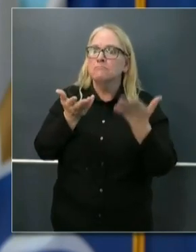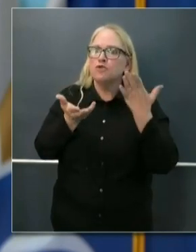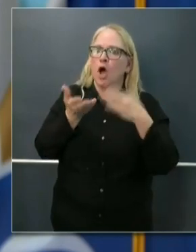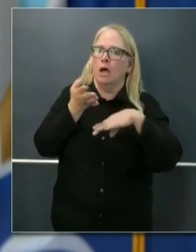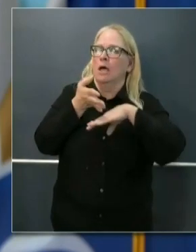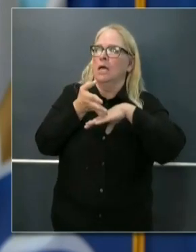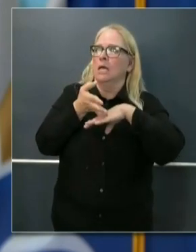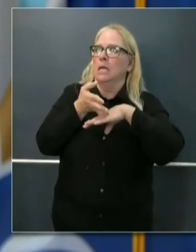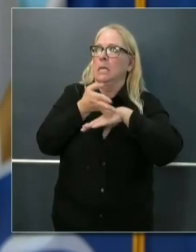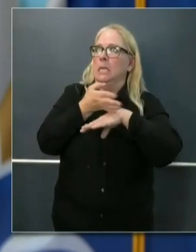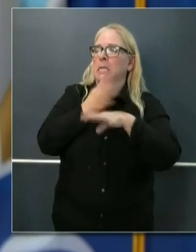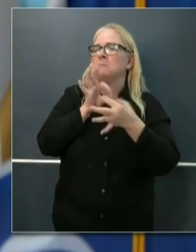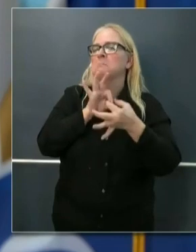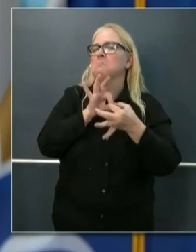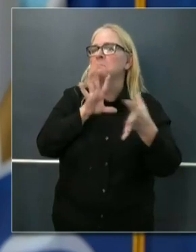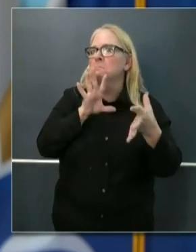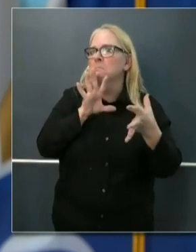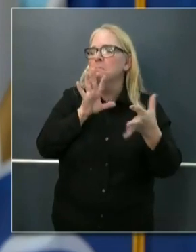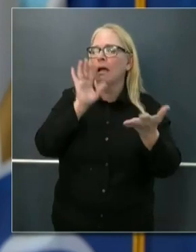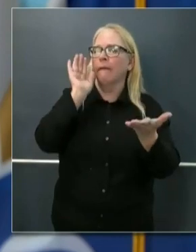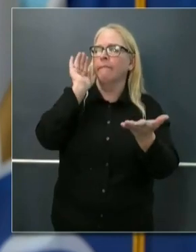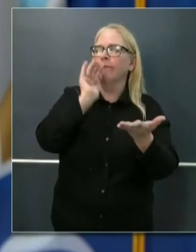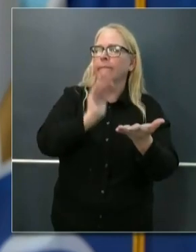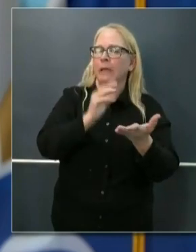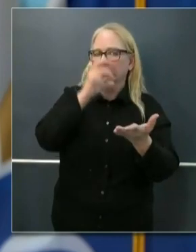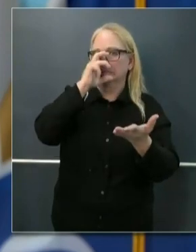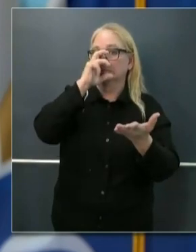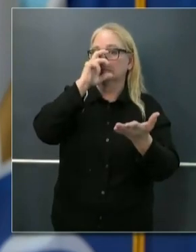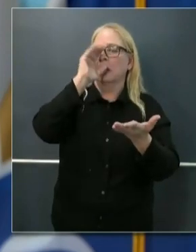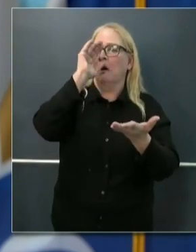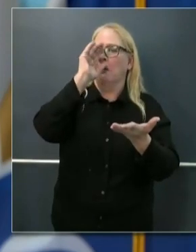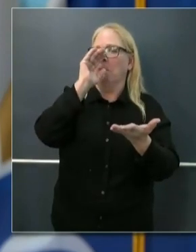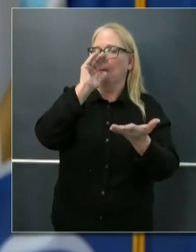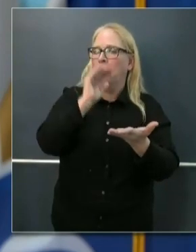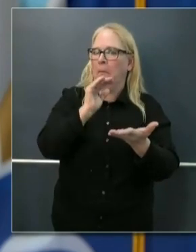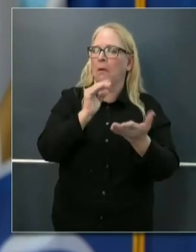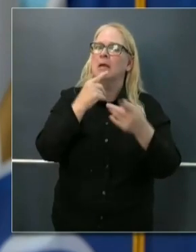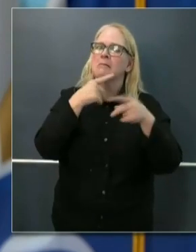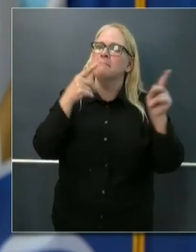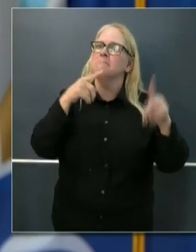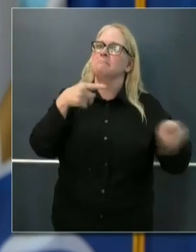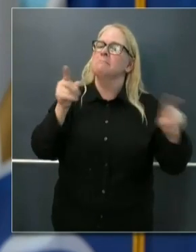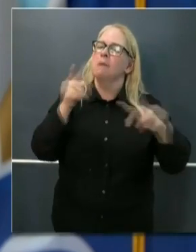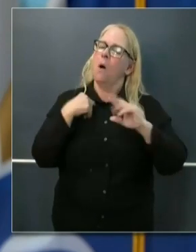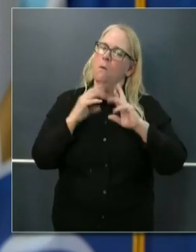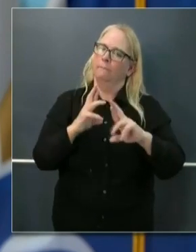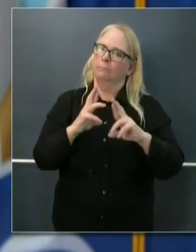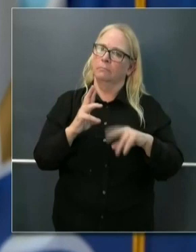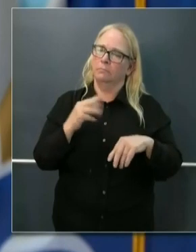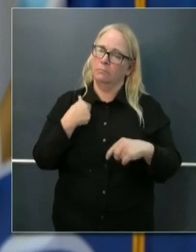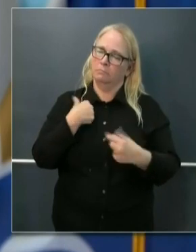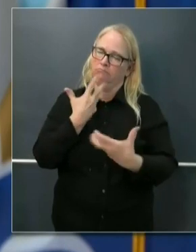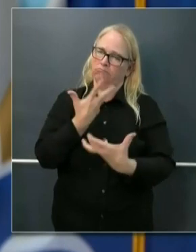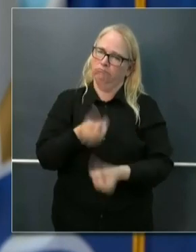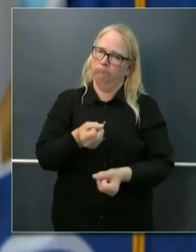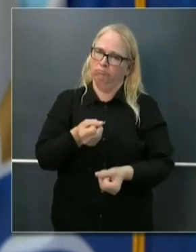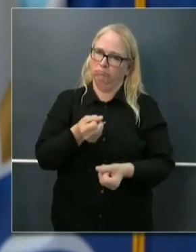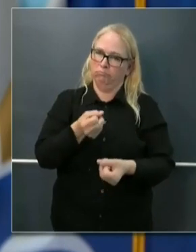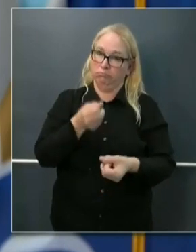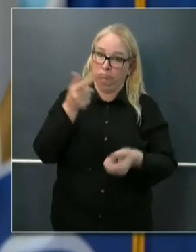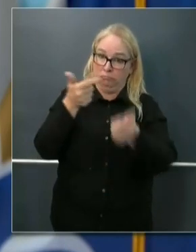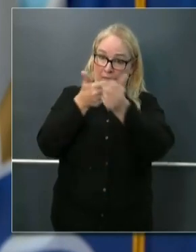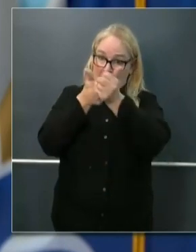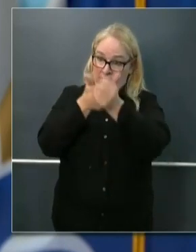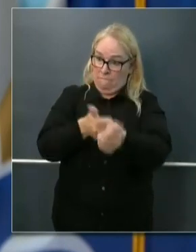the direction of green, and we can make those announcements. And I'm confident if you do your part, we